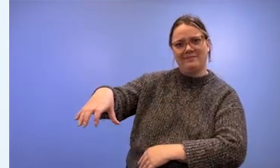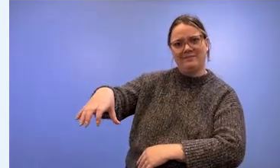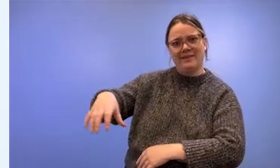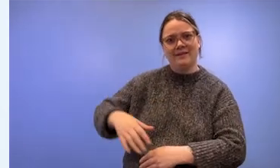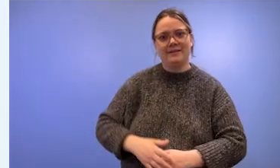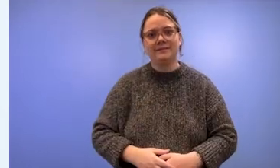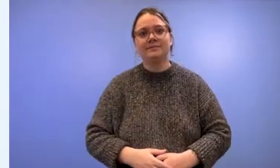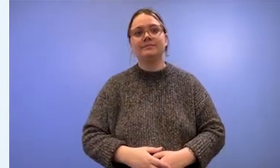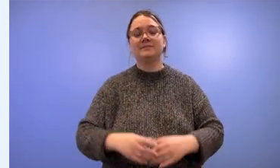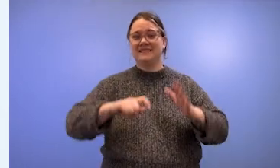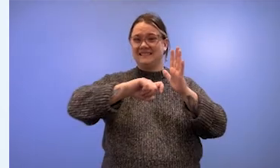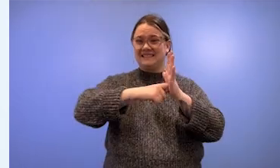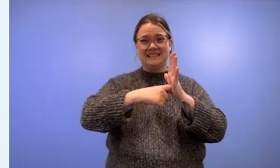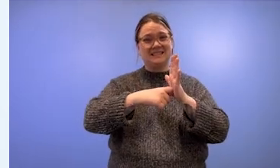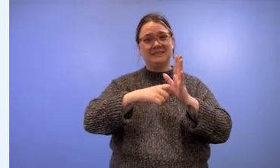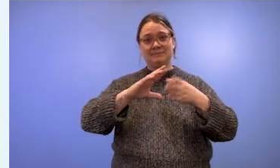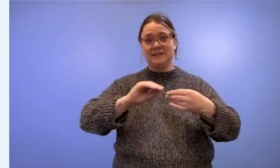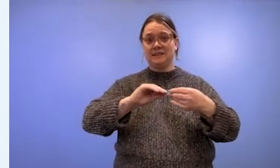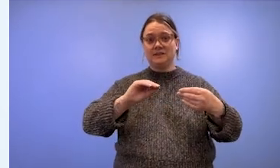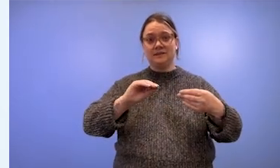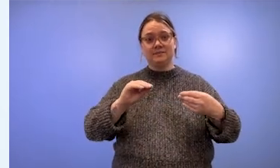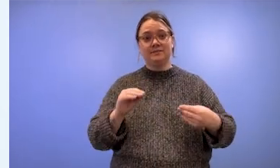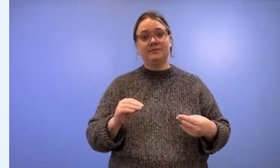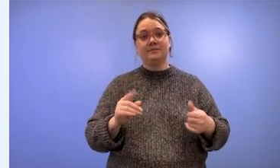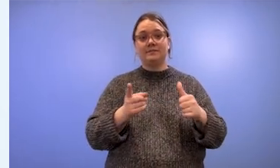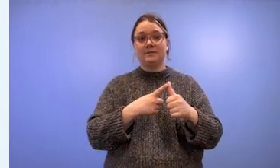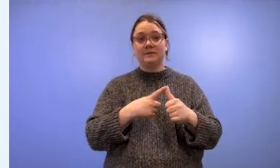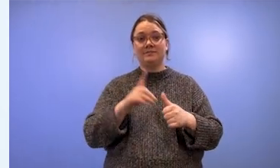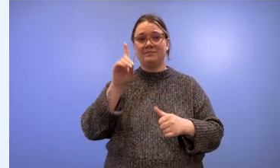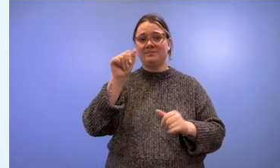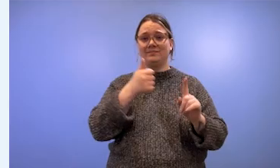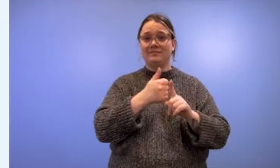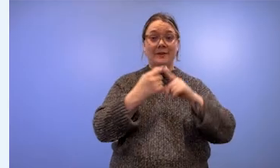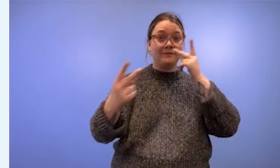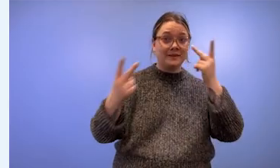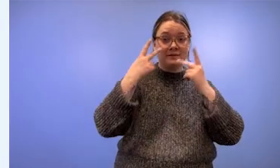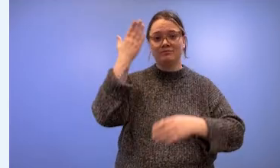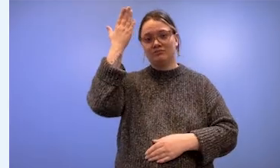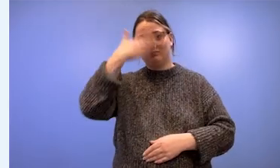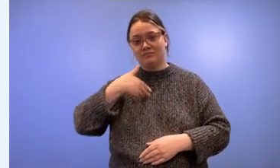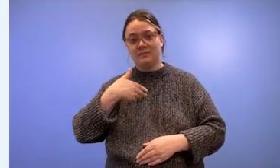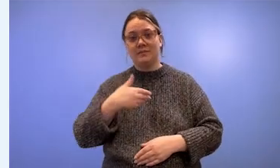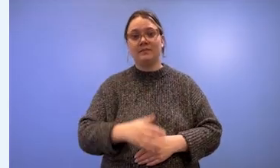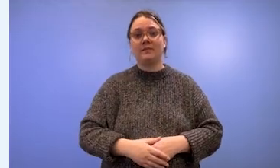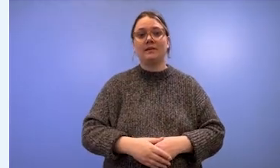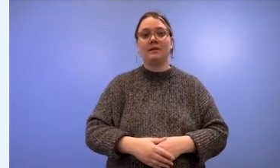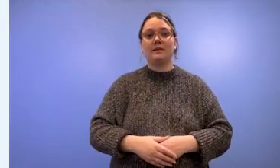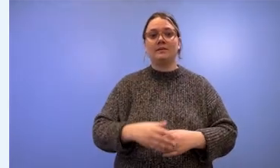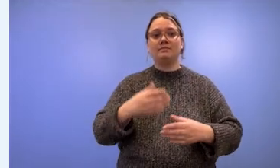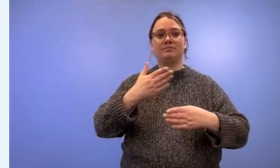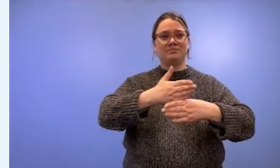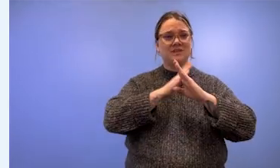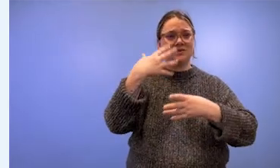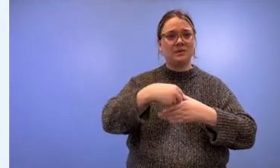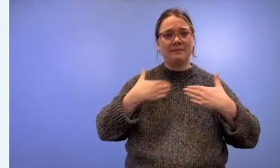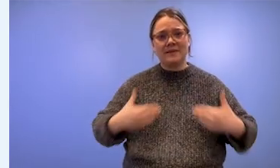So next we have our key messages. So the first one is disabilities are visible and invisible, and barriers include